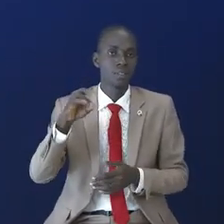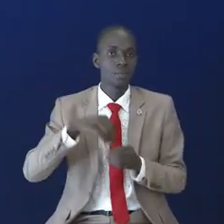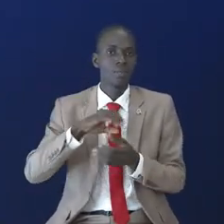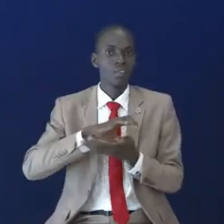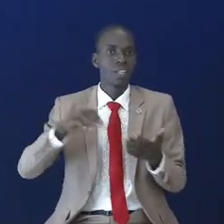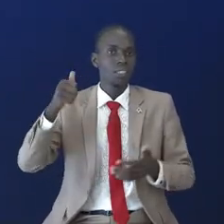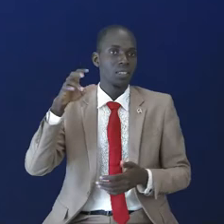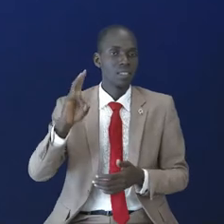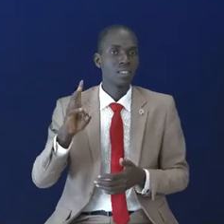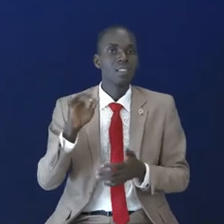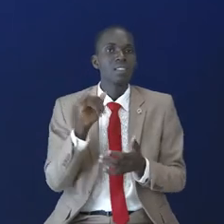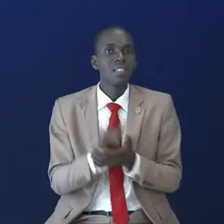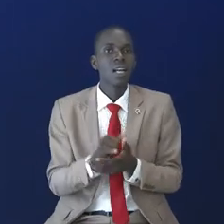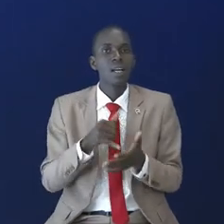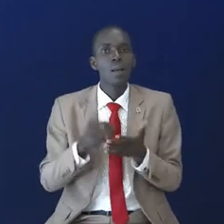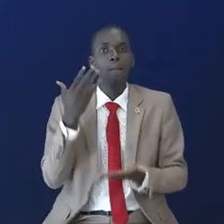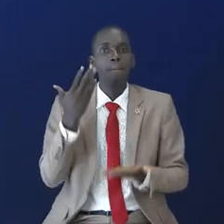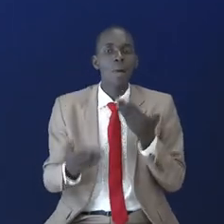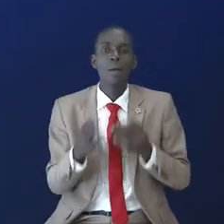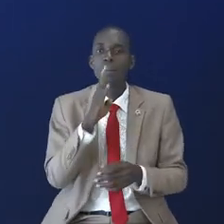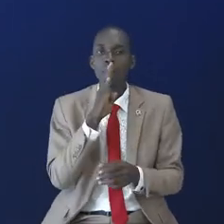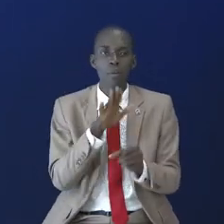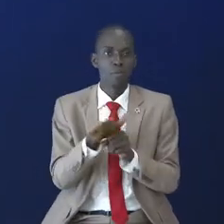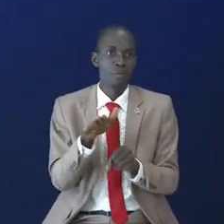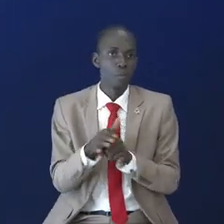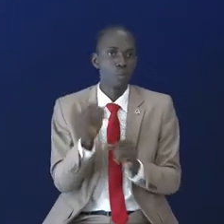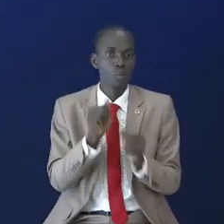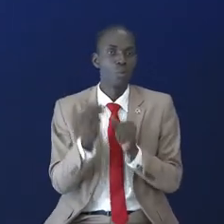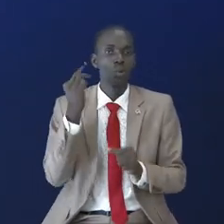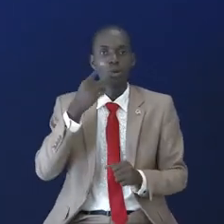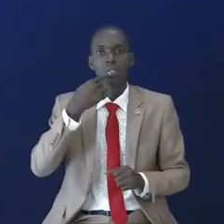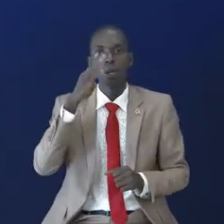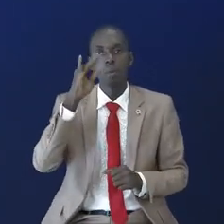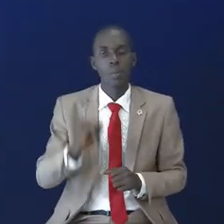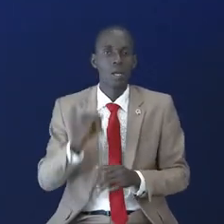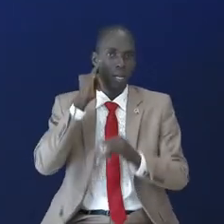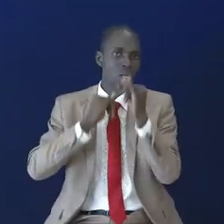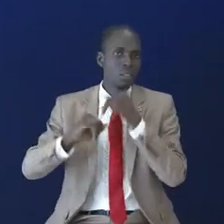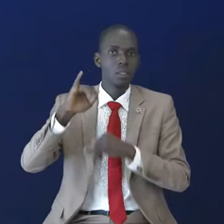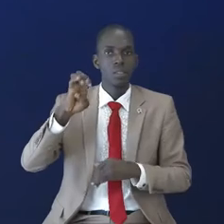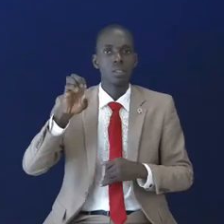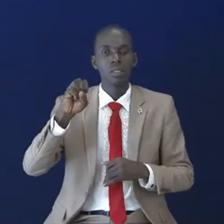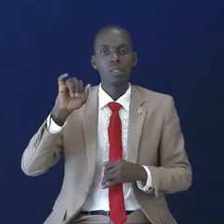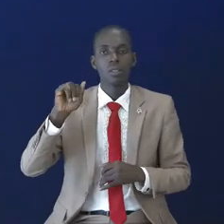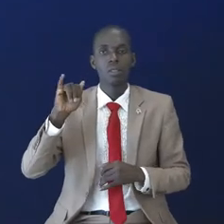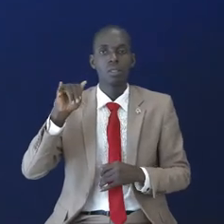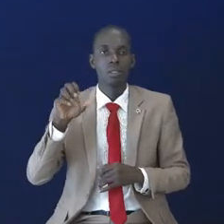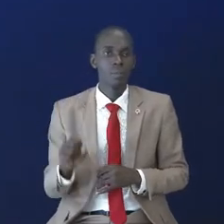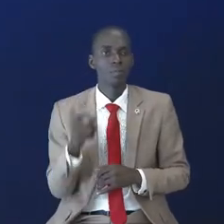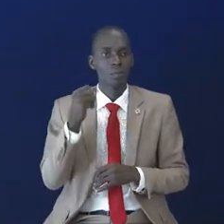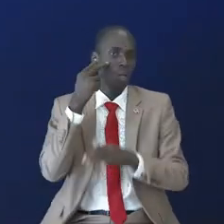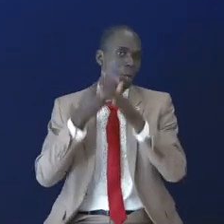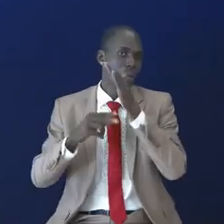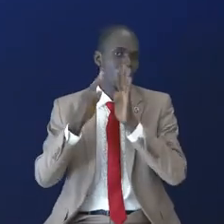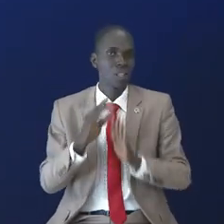In verse 17, that it might be fulfilled, which was spoken by Isaiah the prophet, saying, himself took